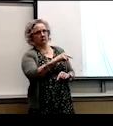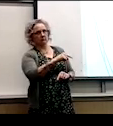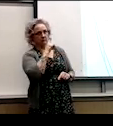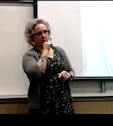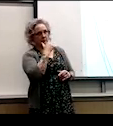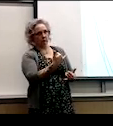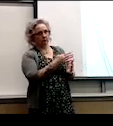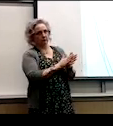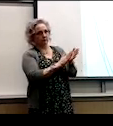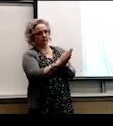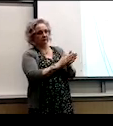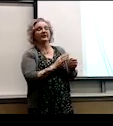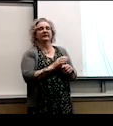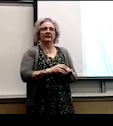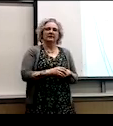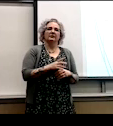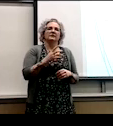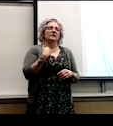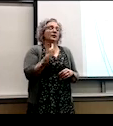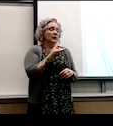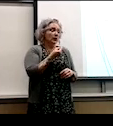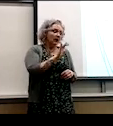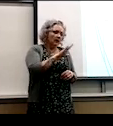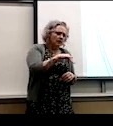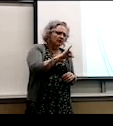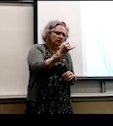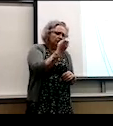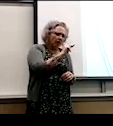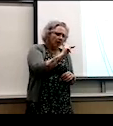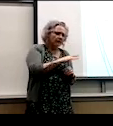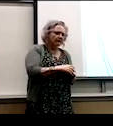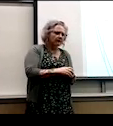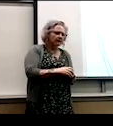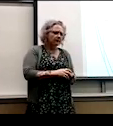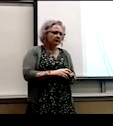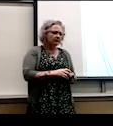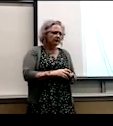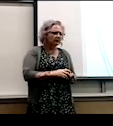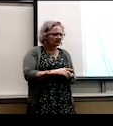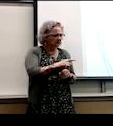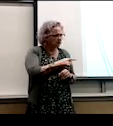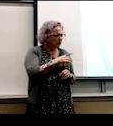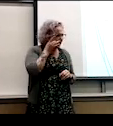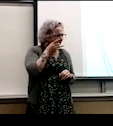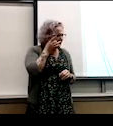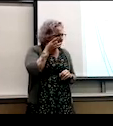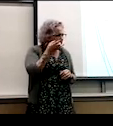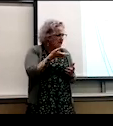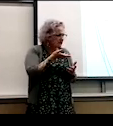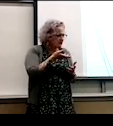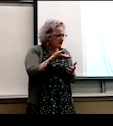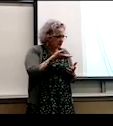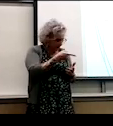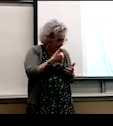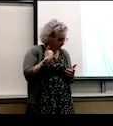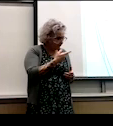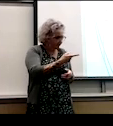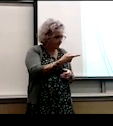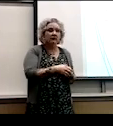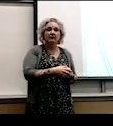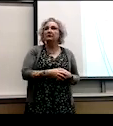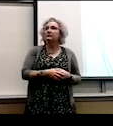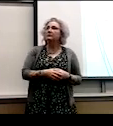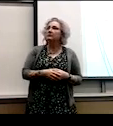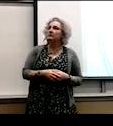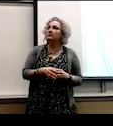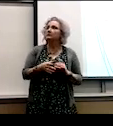Oh, yeah, your cat, good. Are there any other animals you know about? And so then I can do animal verbal fluency. It's just making it